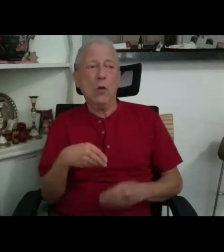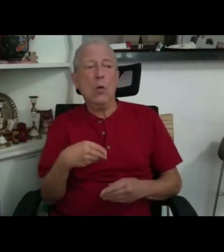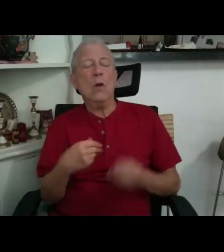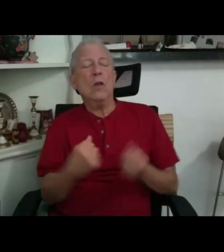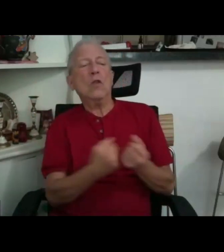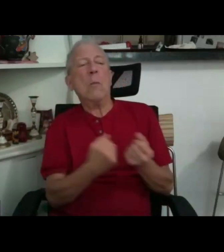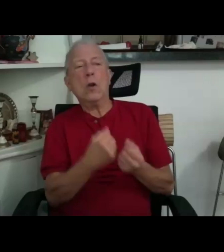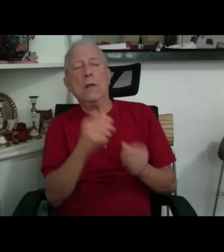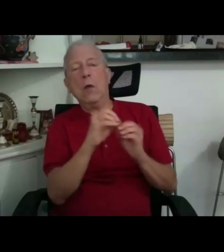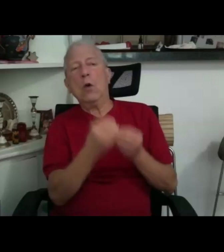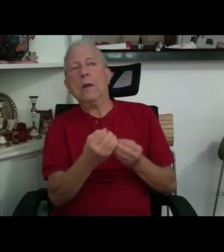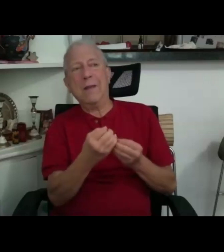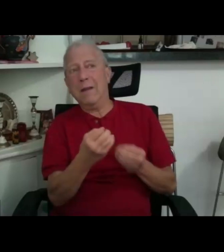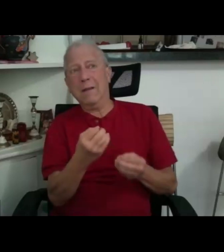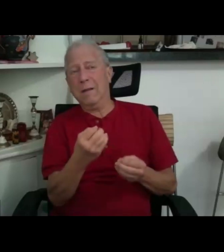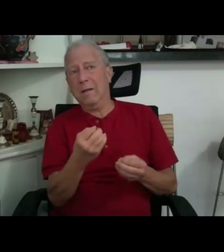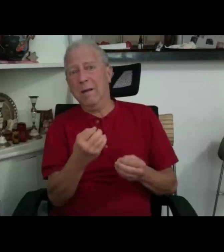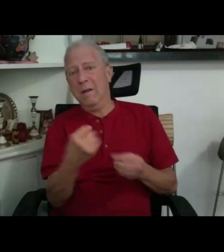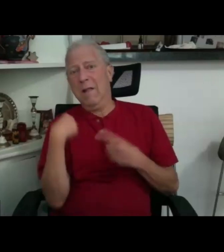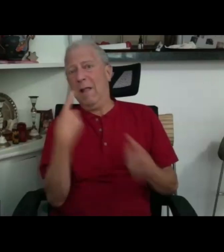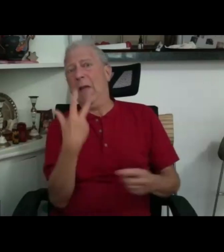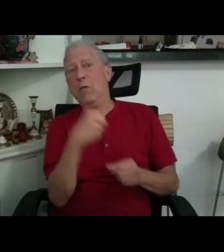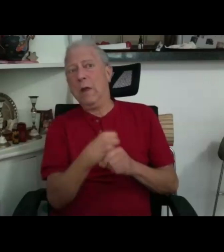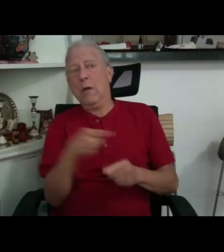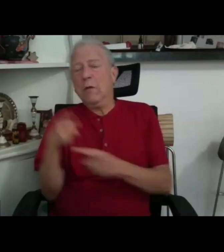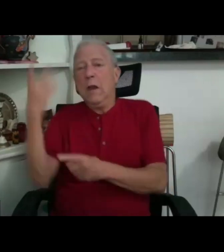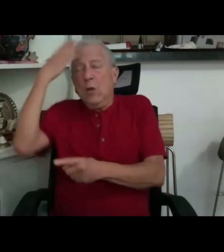last 3 years when you didn't know it was illegal to do that,